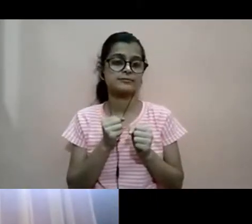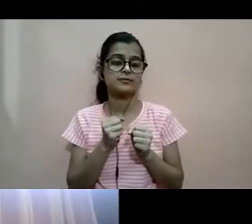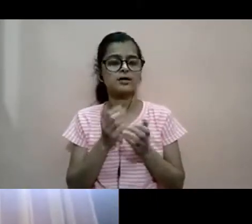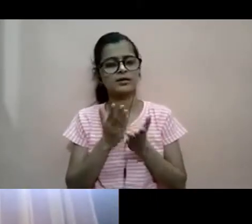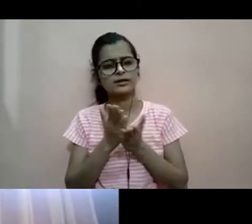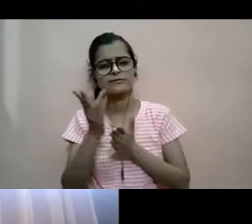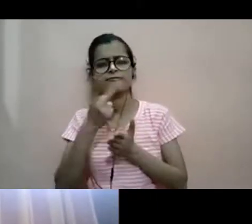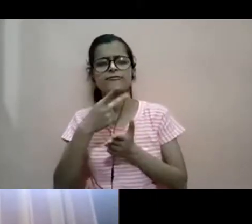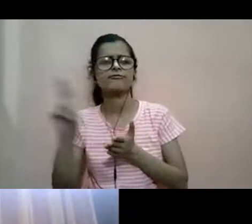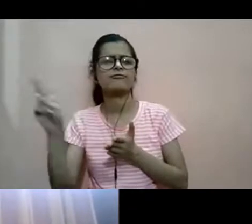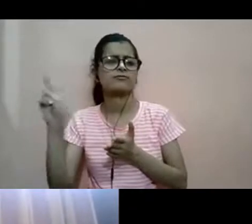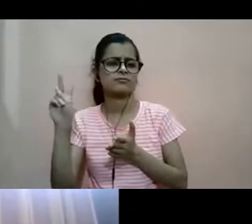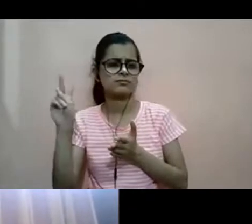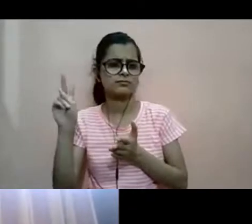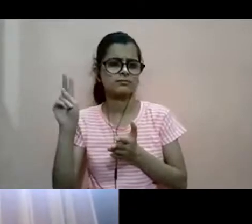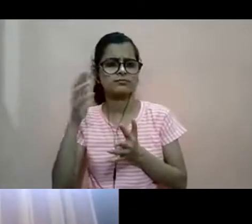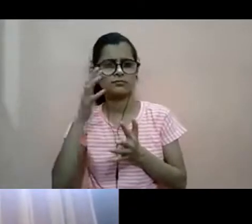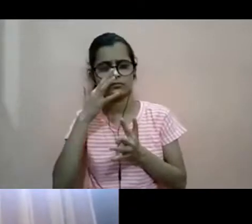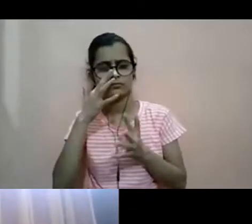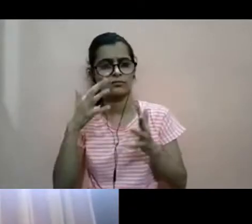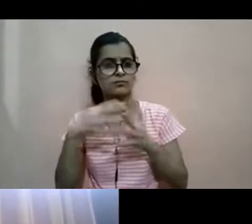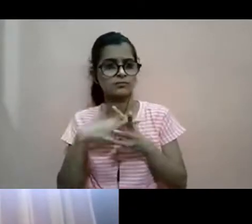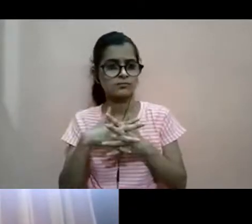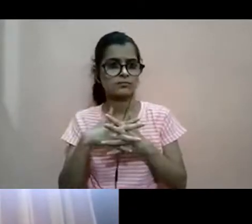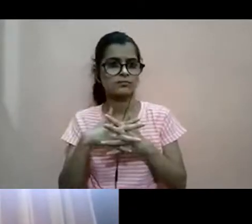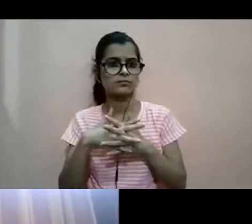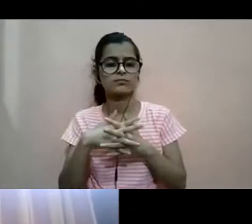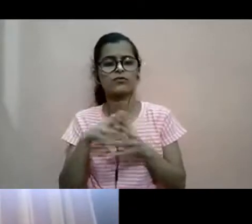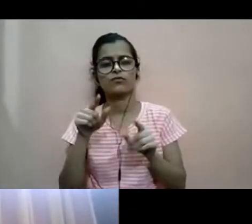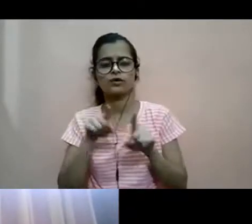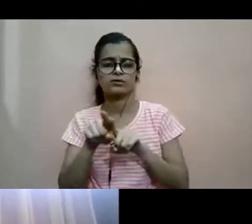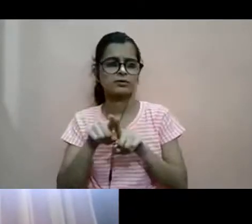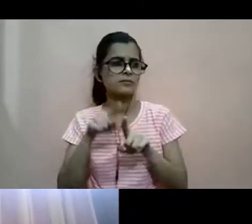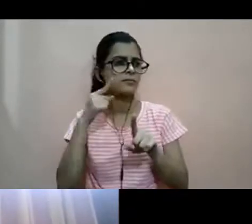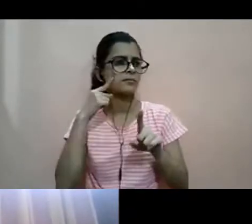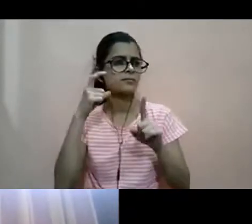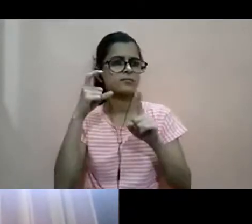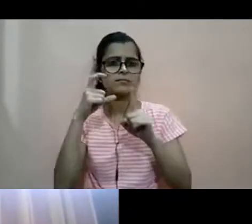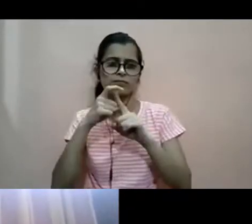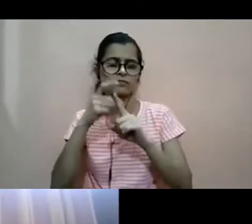So a woman, for example, with mild intellectual disabilities